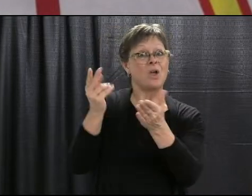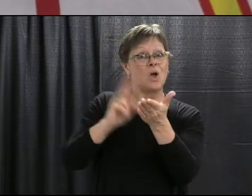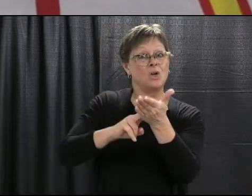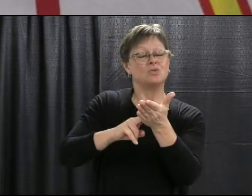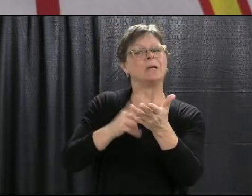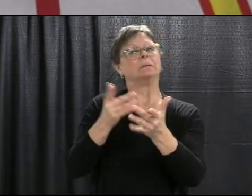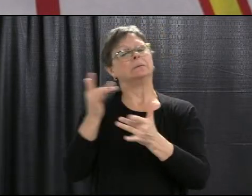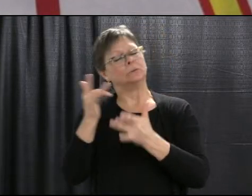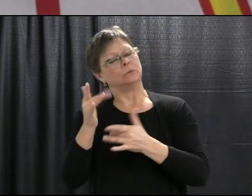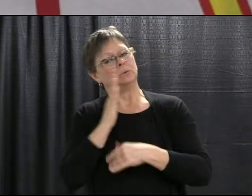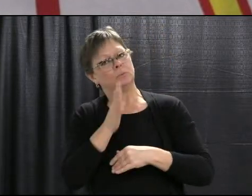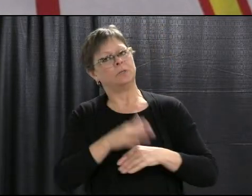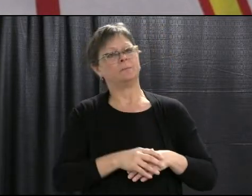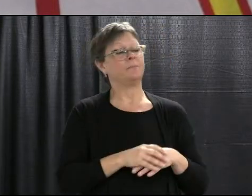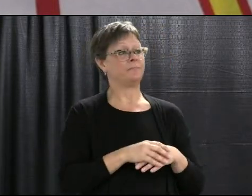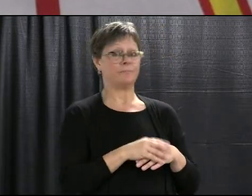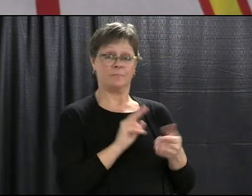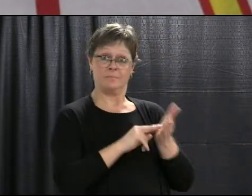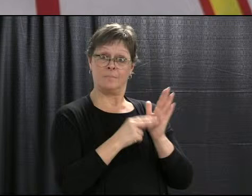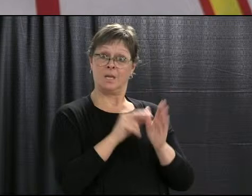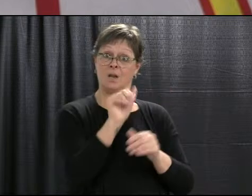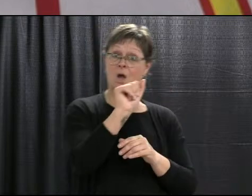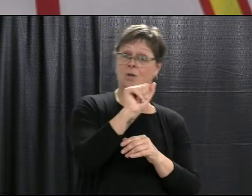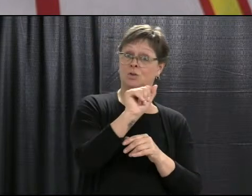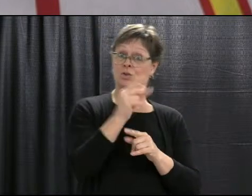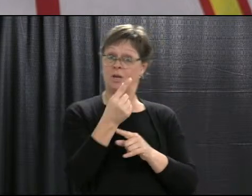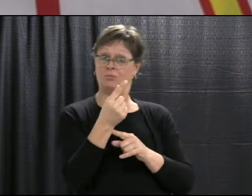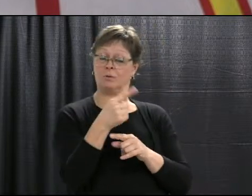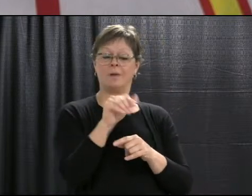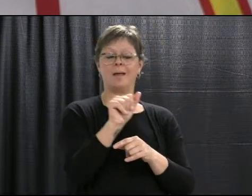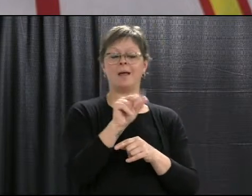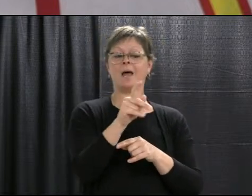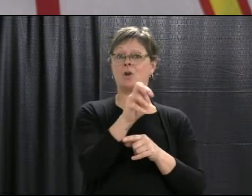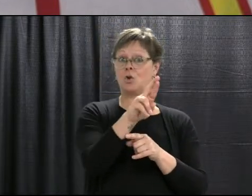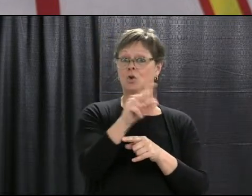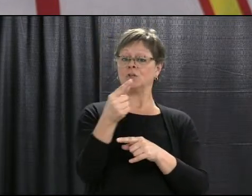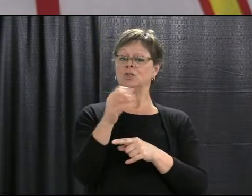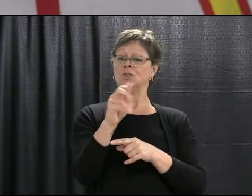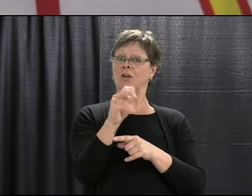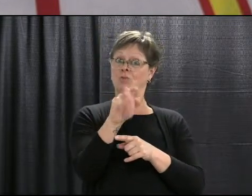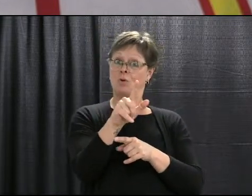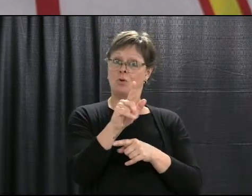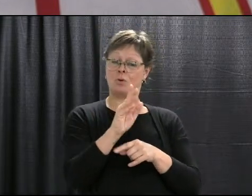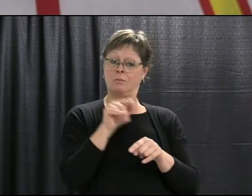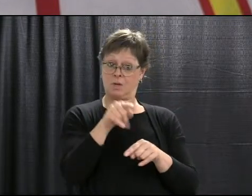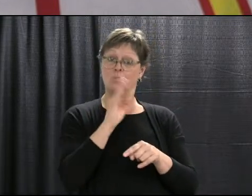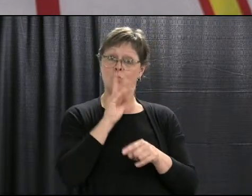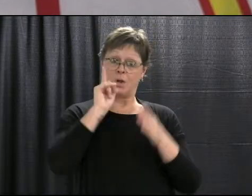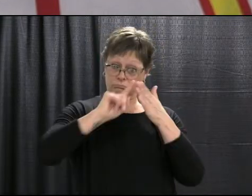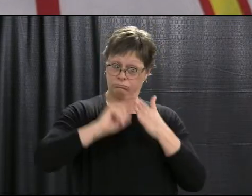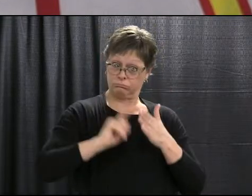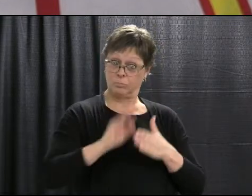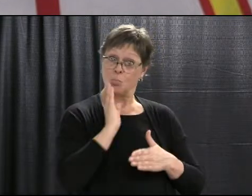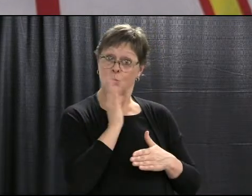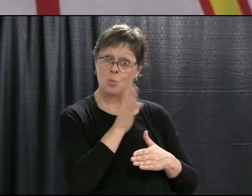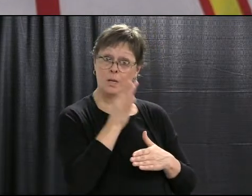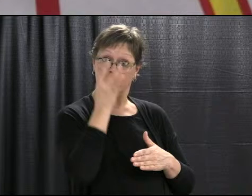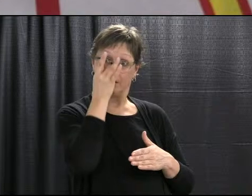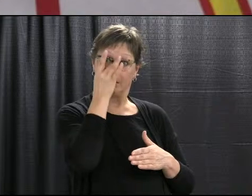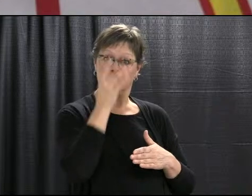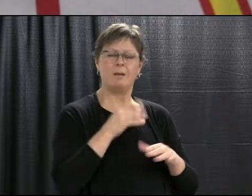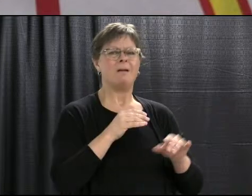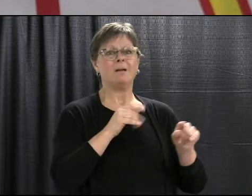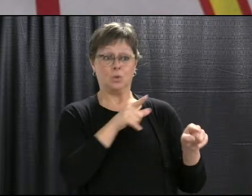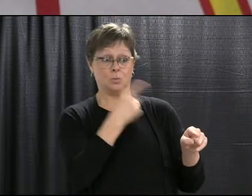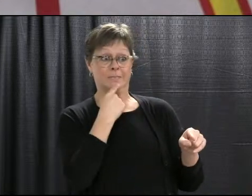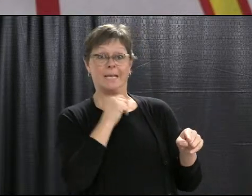support the call for the Auditor General to look at this? I know you're saying you want to wait till to see what that happens, but you mentioned it's not news. The news, I